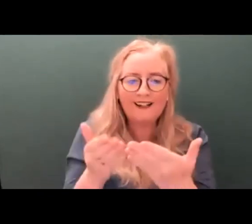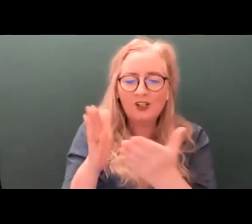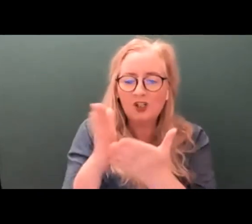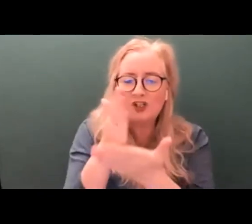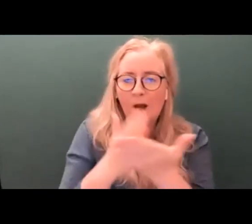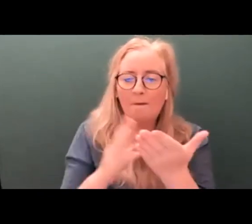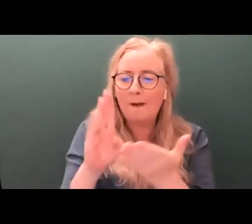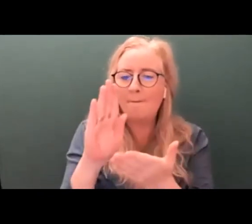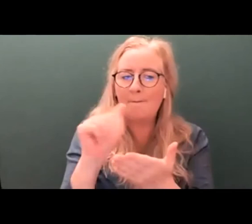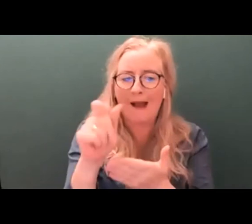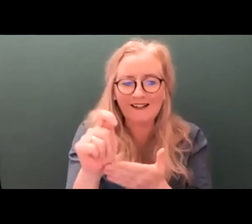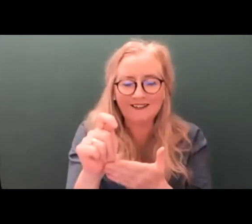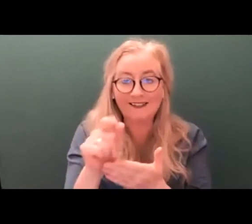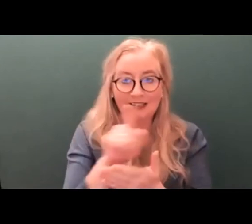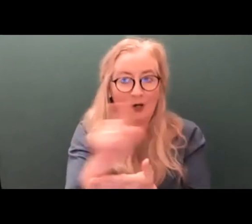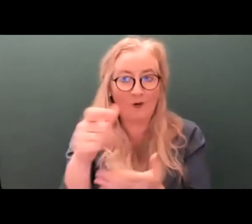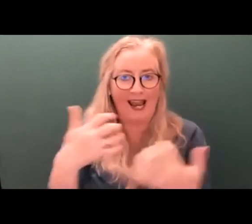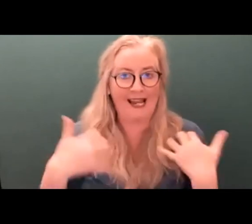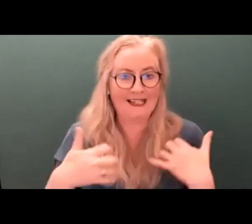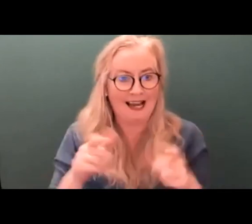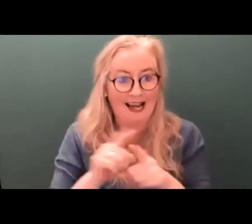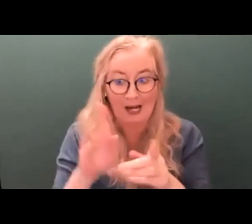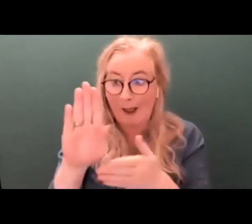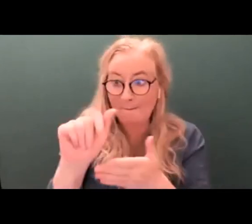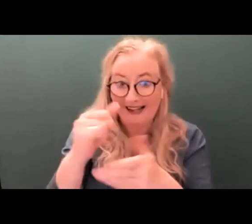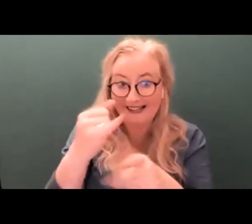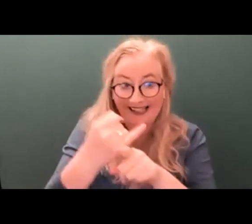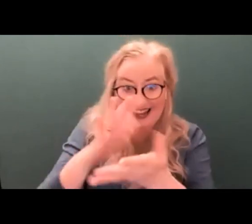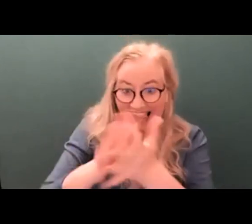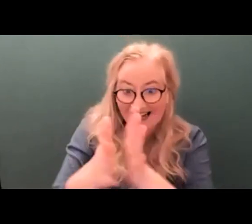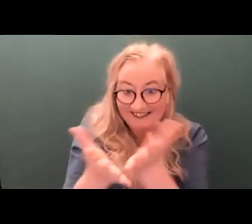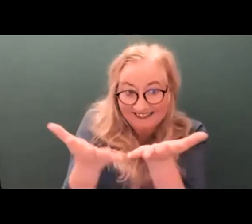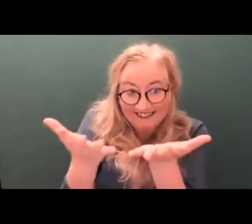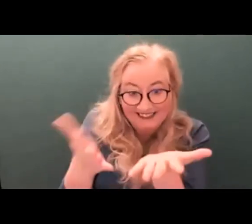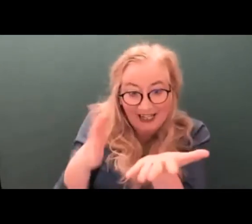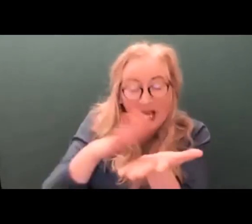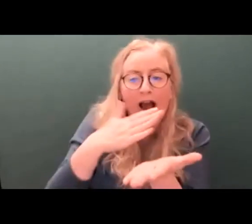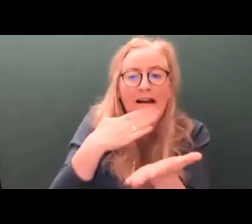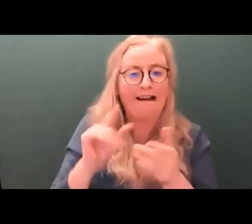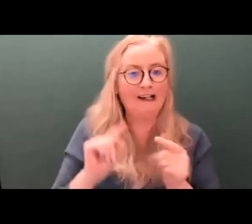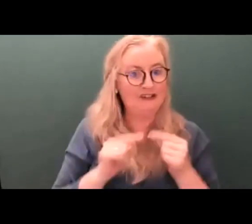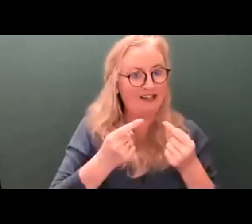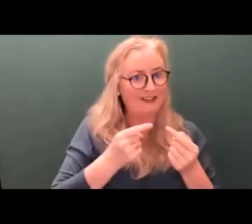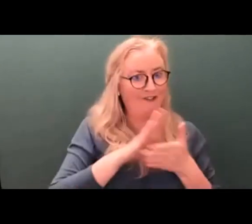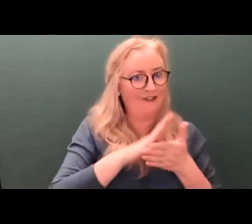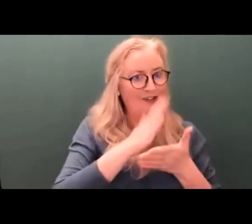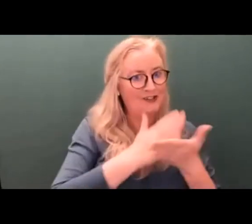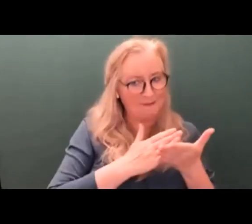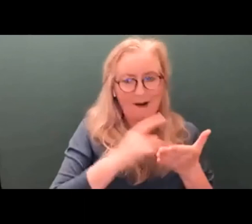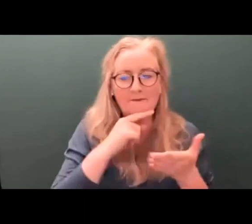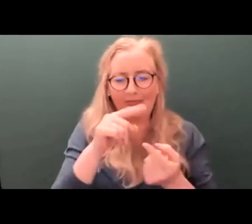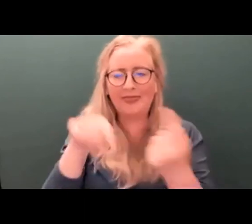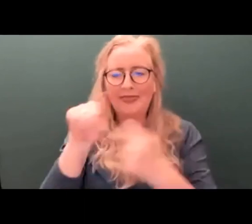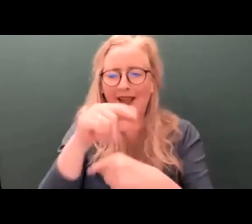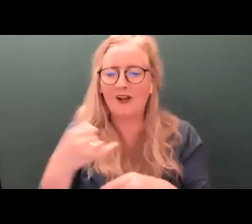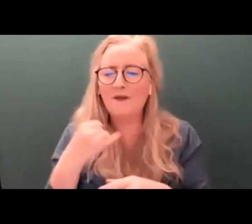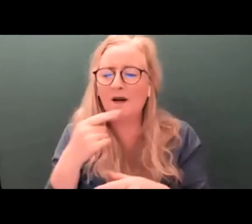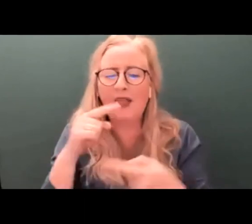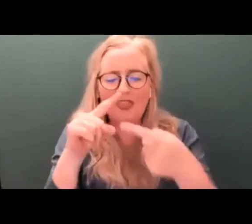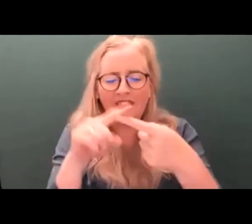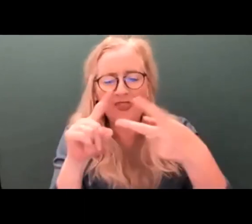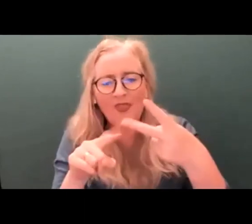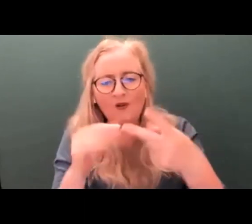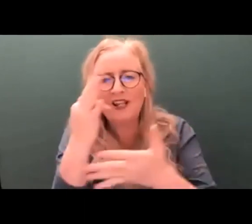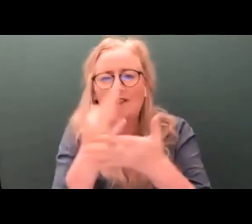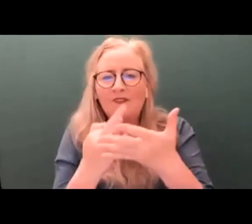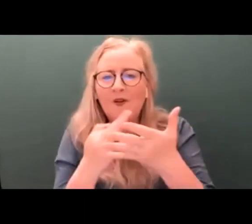excitement for them to put a bat in their hands. And it was a challenge for some, but they really enjoyed it. So there are just a couple of the